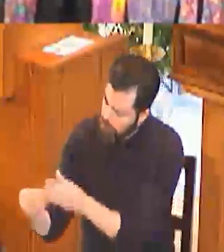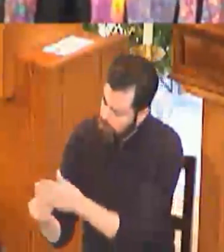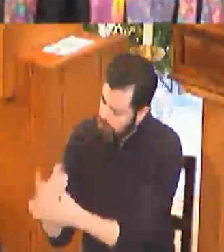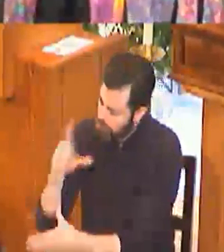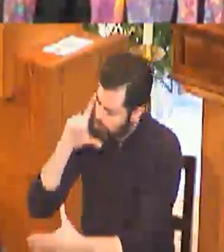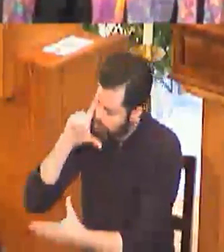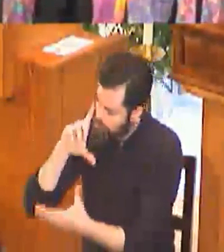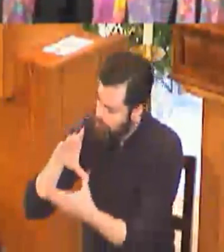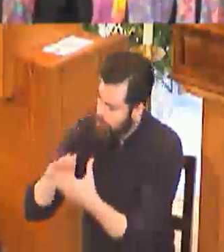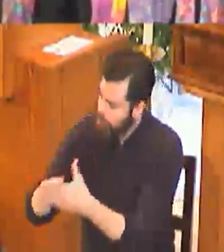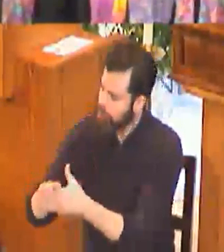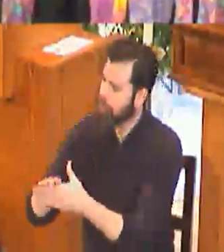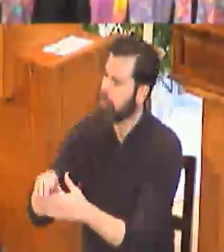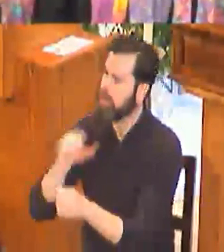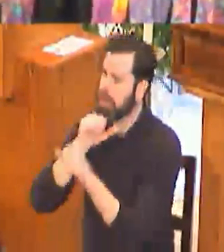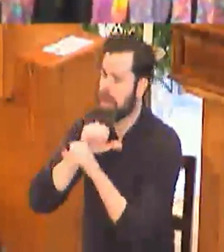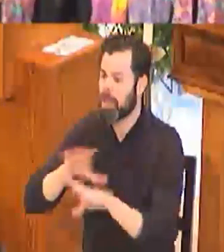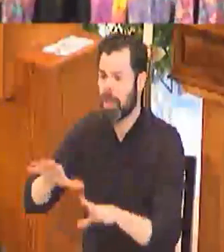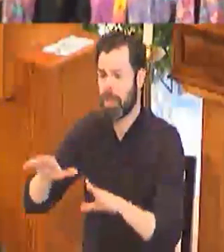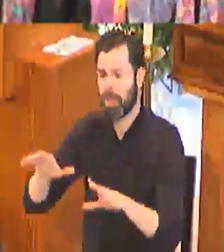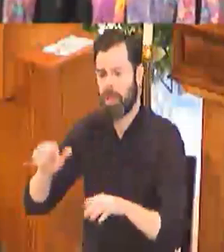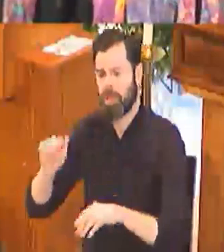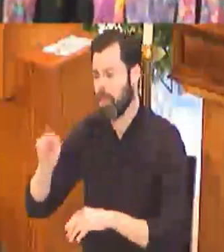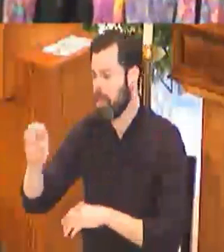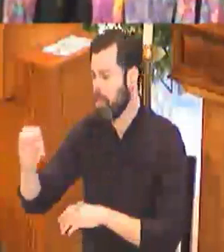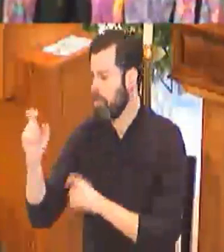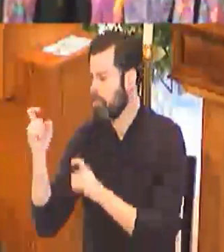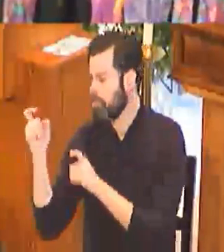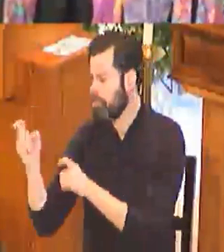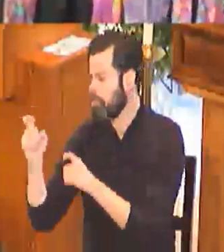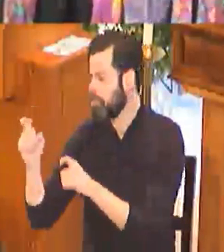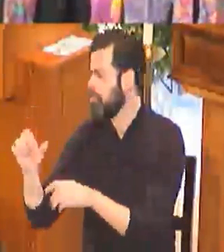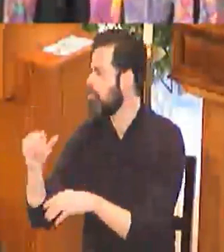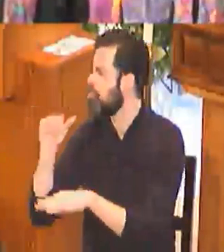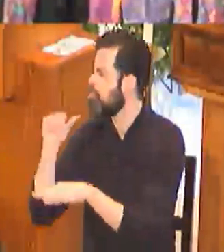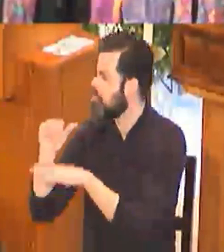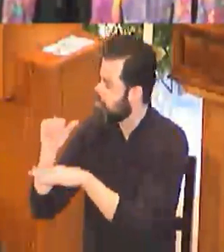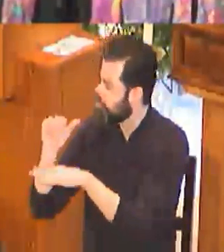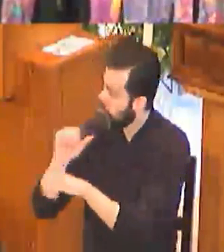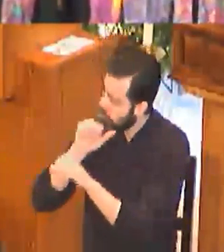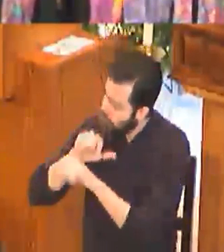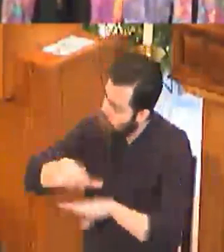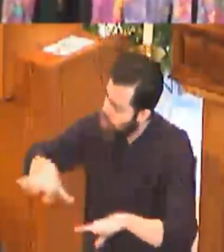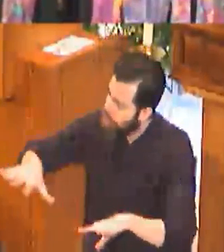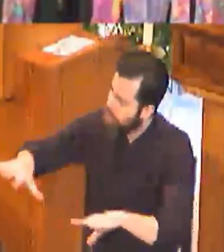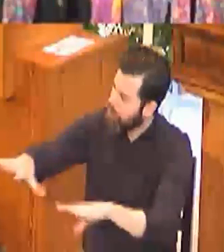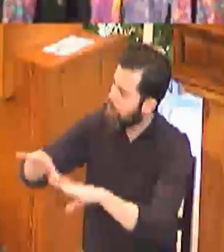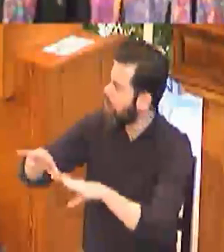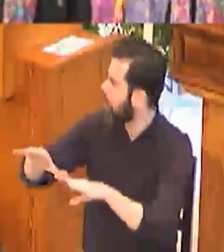blessing. The blessing of Abraham. It's on your life. Yep.